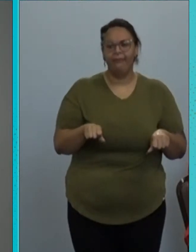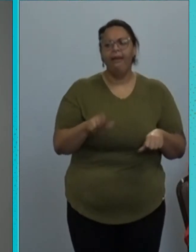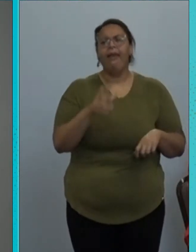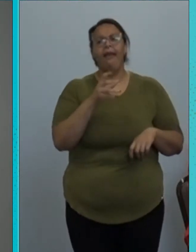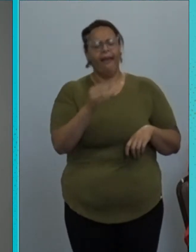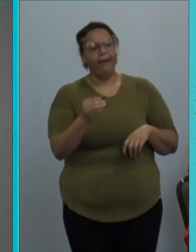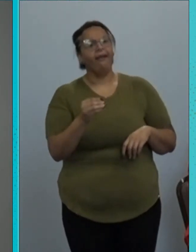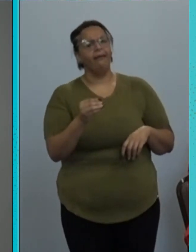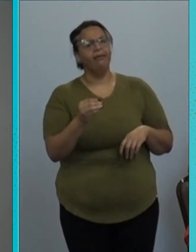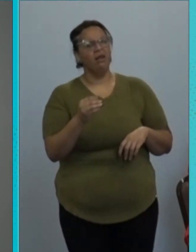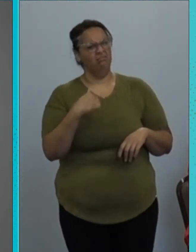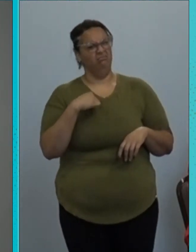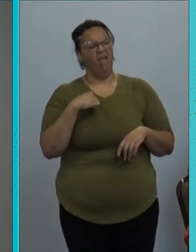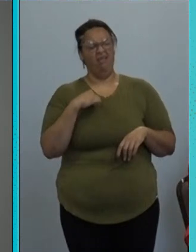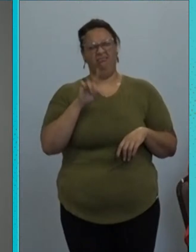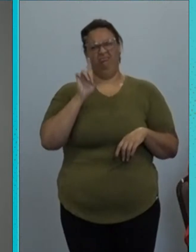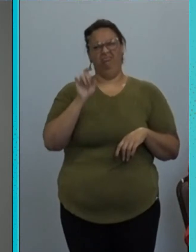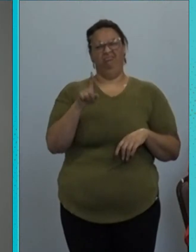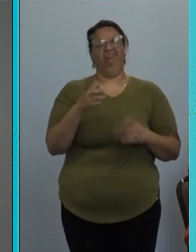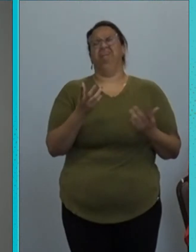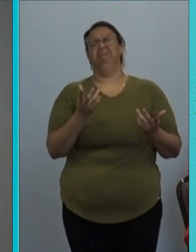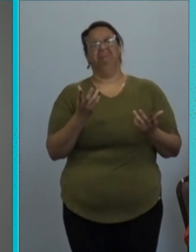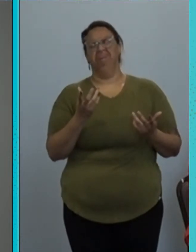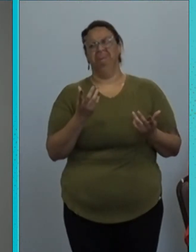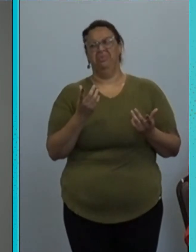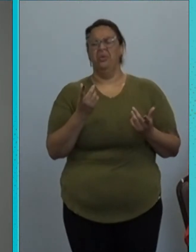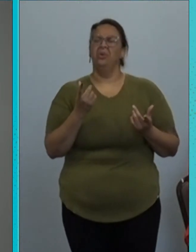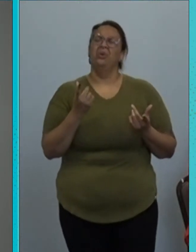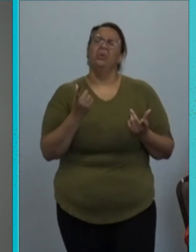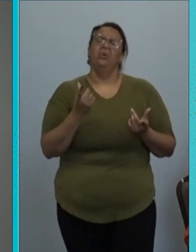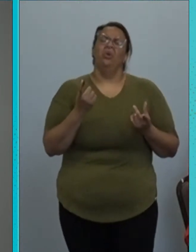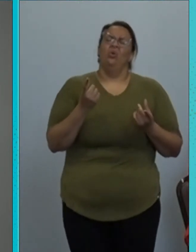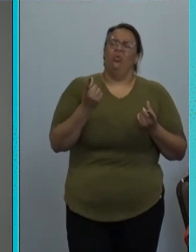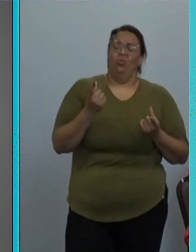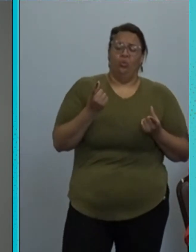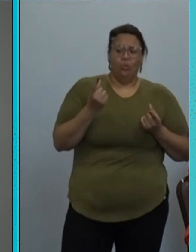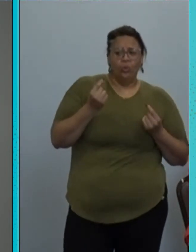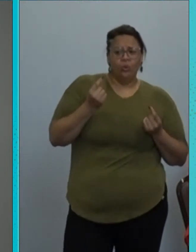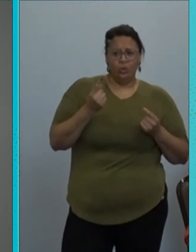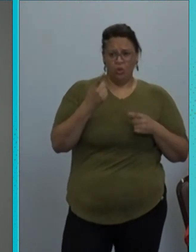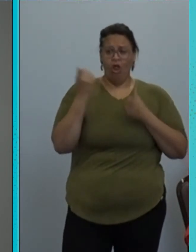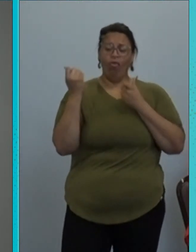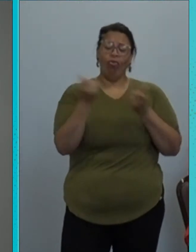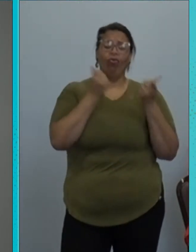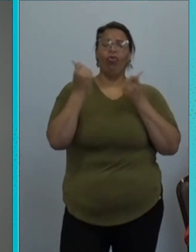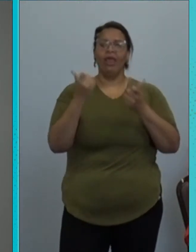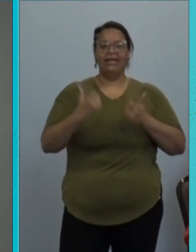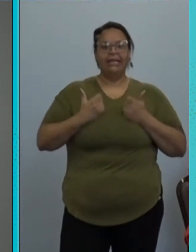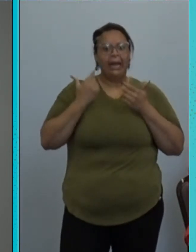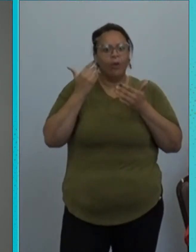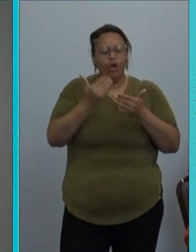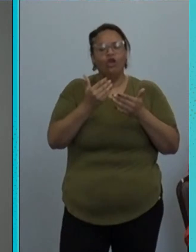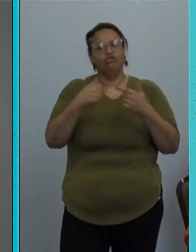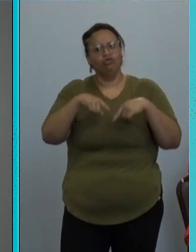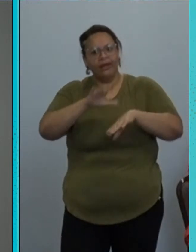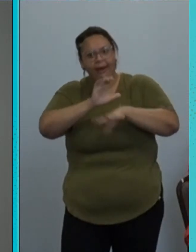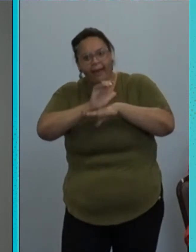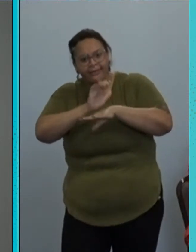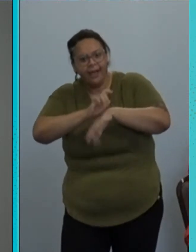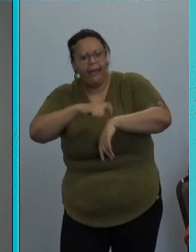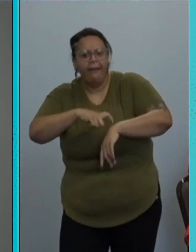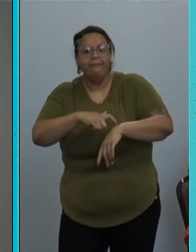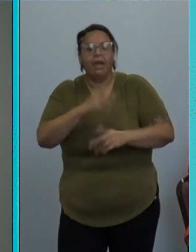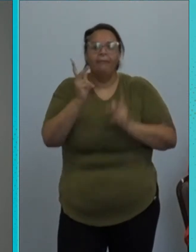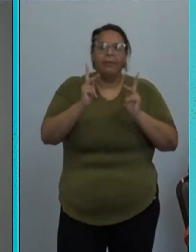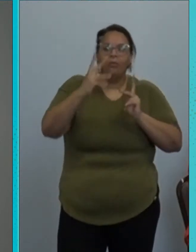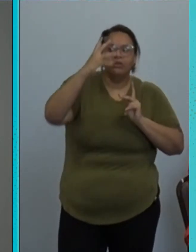and I asked him, I said, well, what do you do, when you're driving through neighborhoods at night? People might be